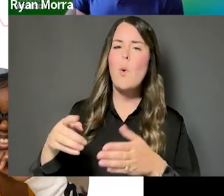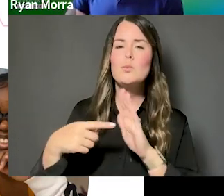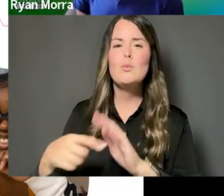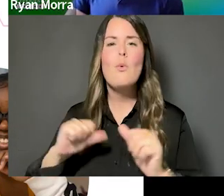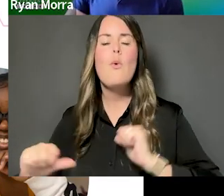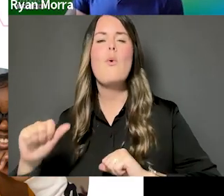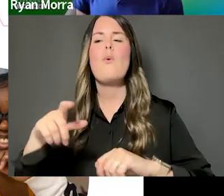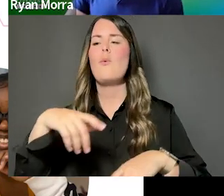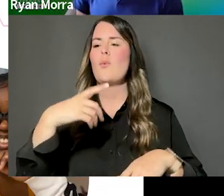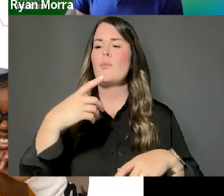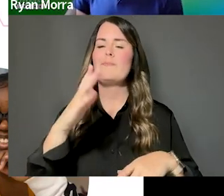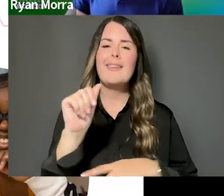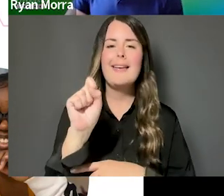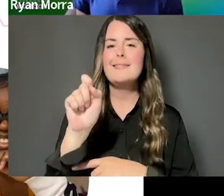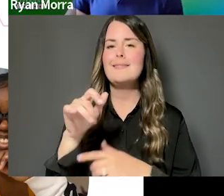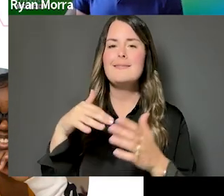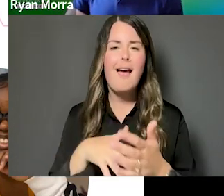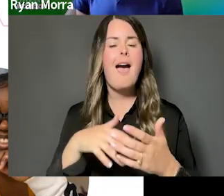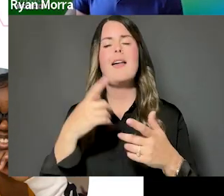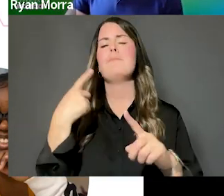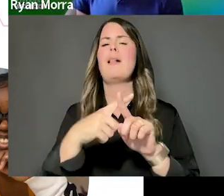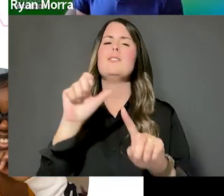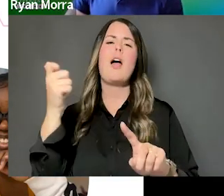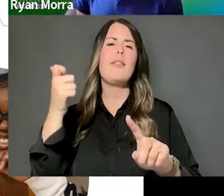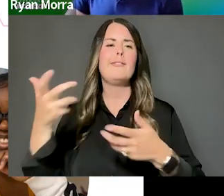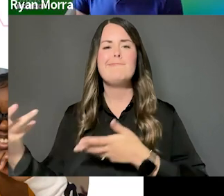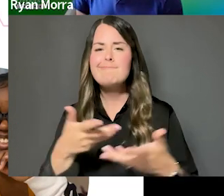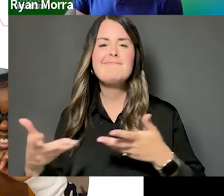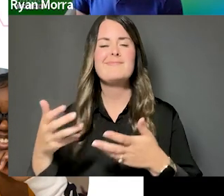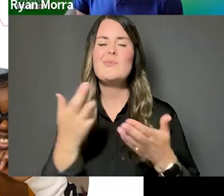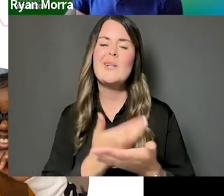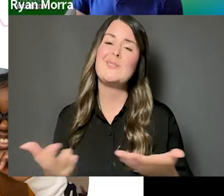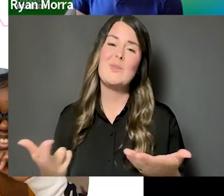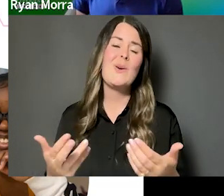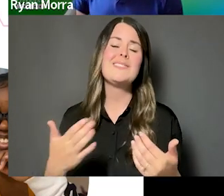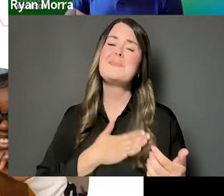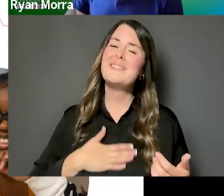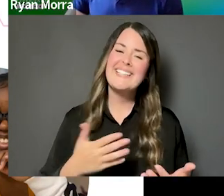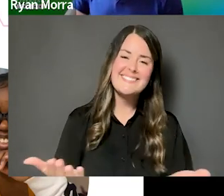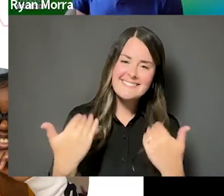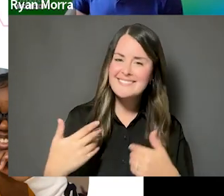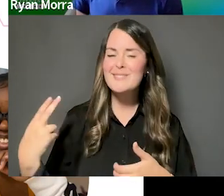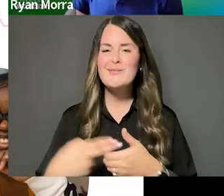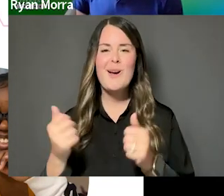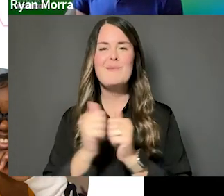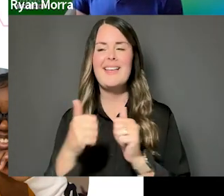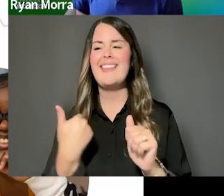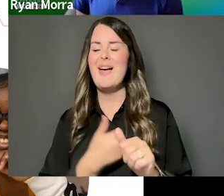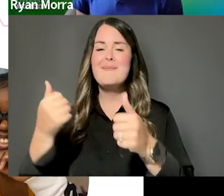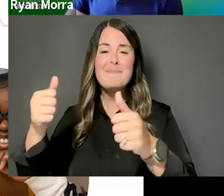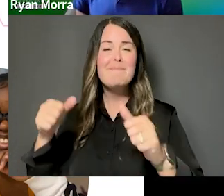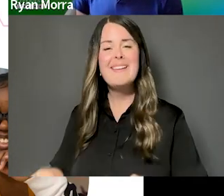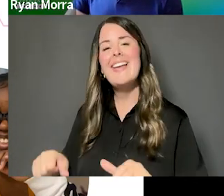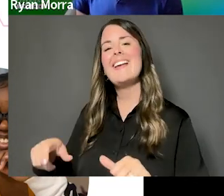roadshow, conferences and events, case studies, and other engaging and interactive resources. So please follow along on our